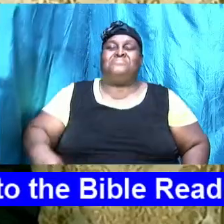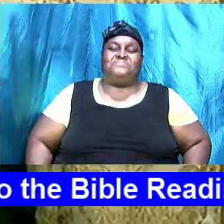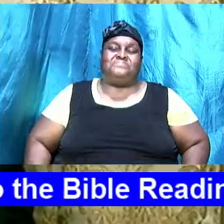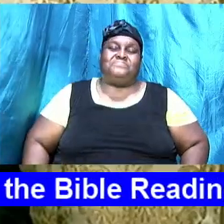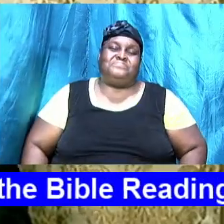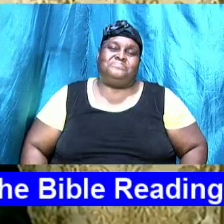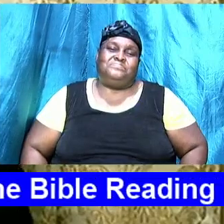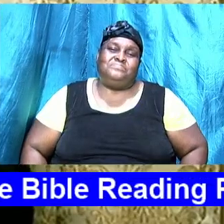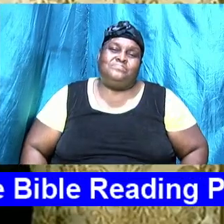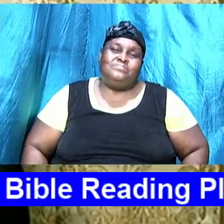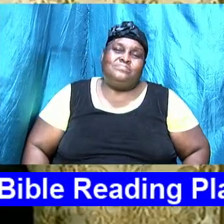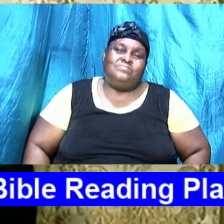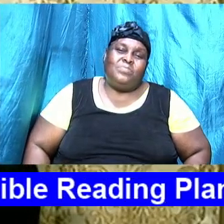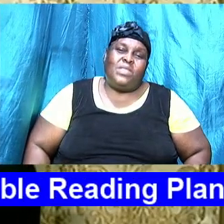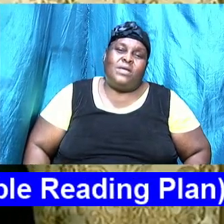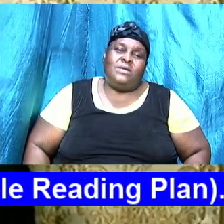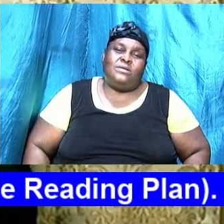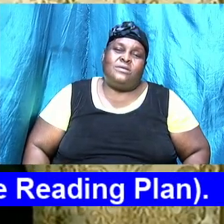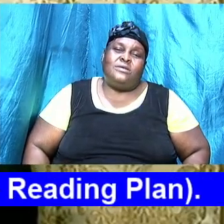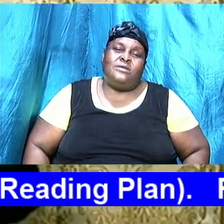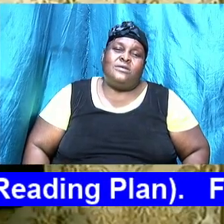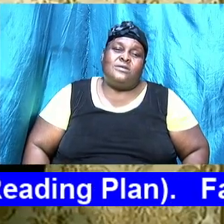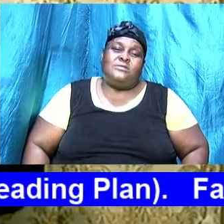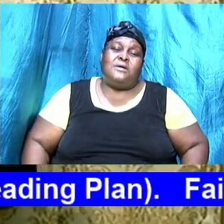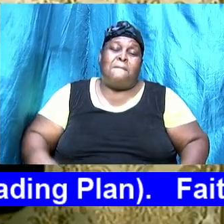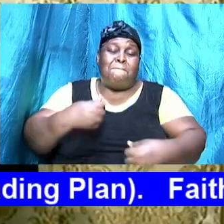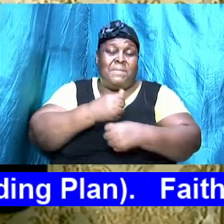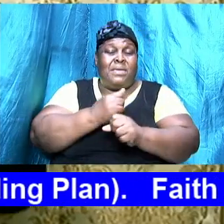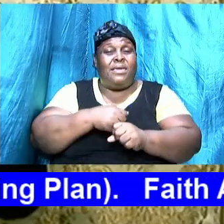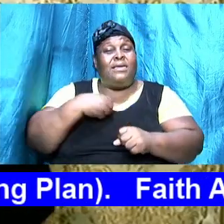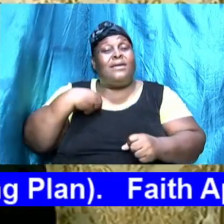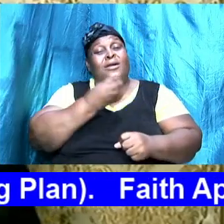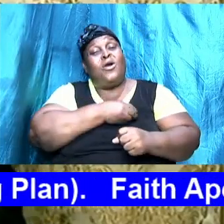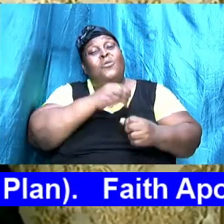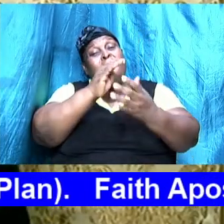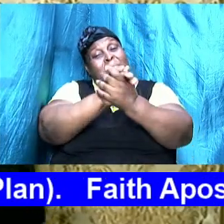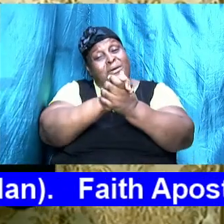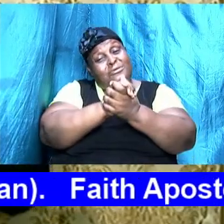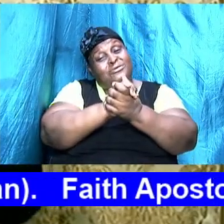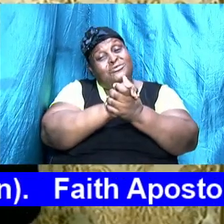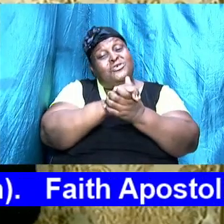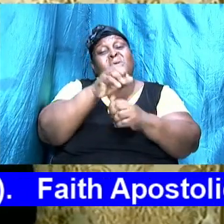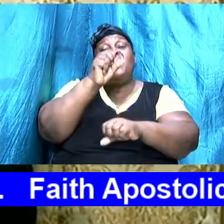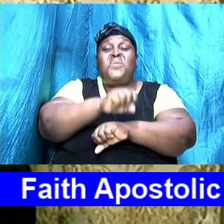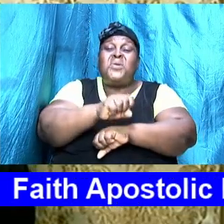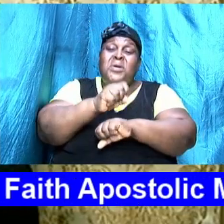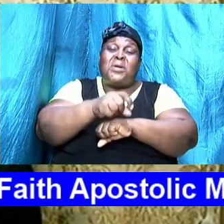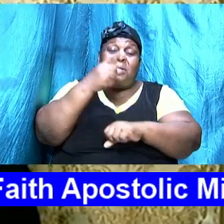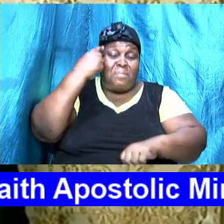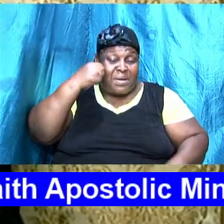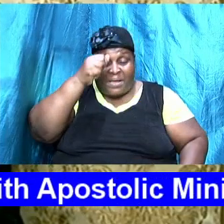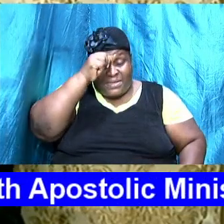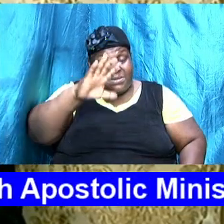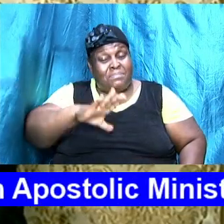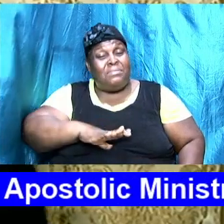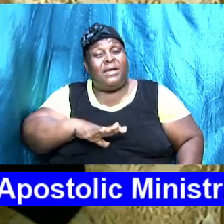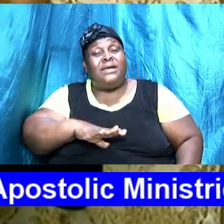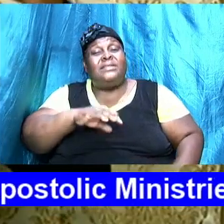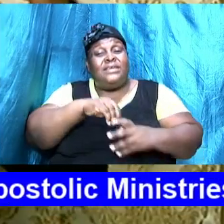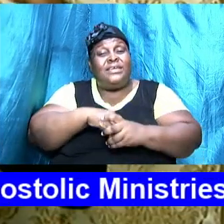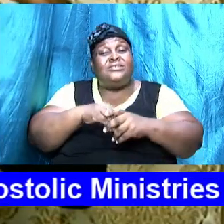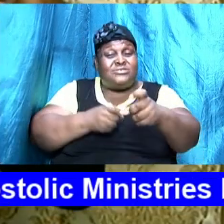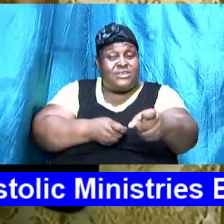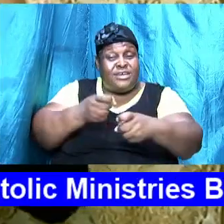sorry. To get this thing going, because we are the head, because we are in charge,